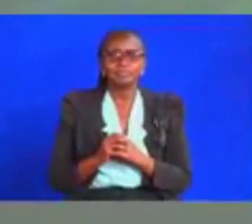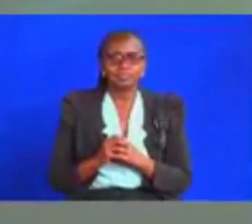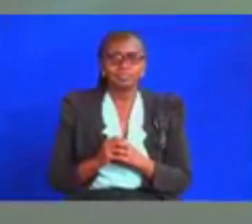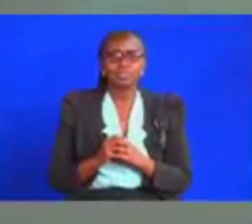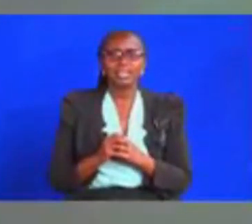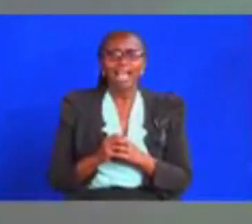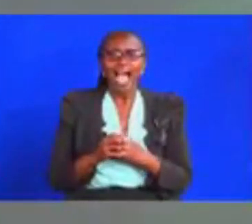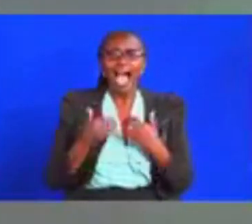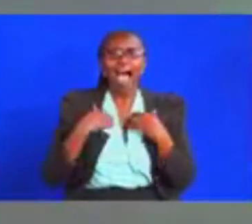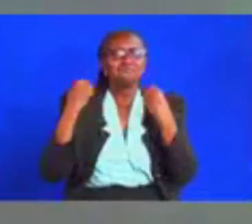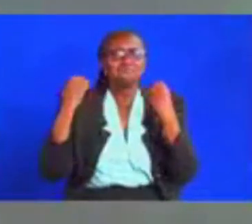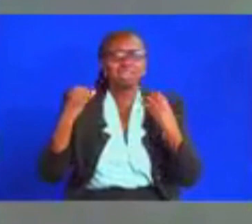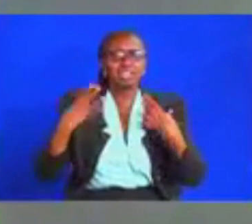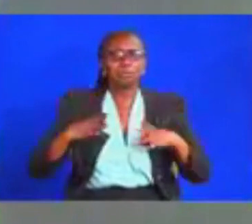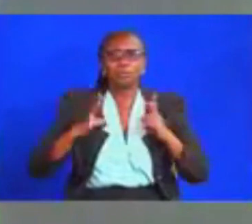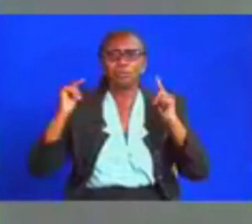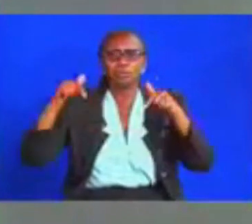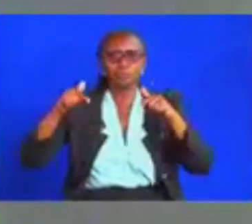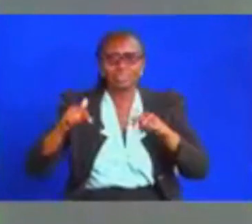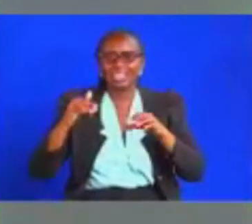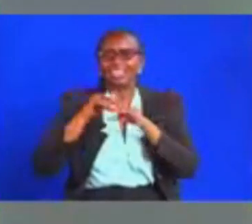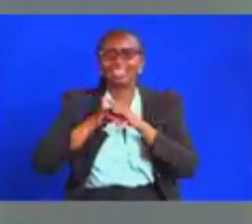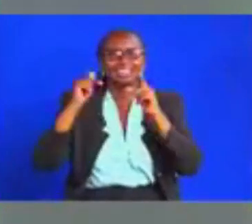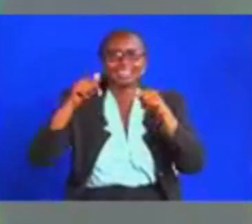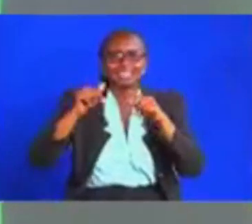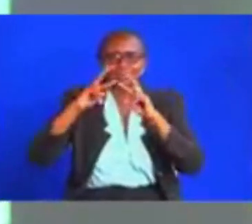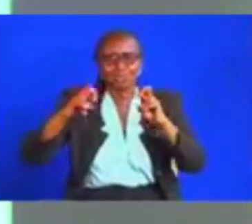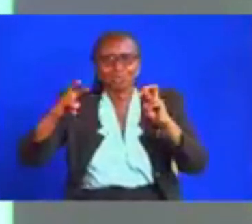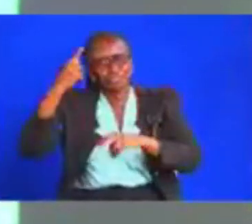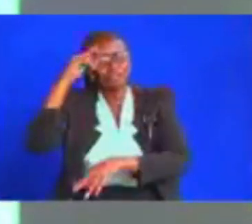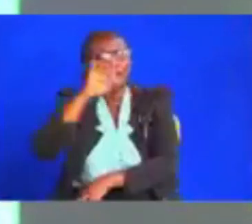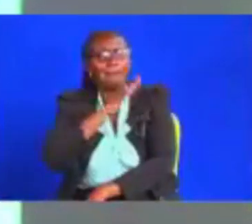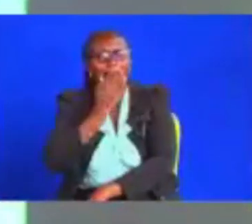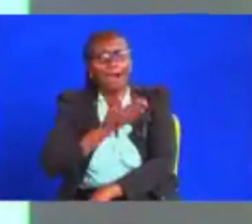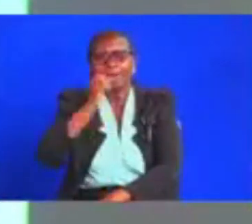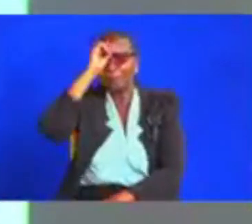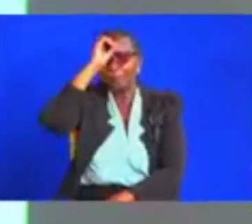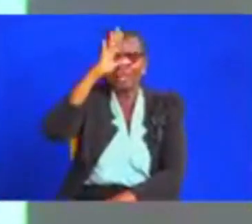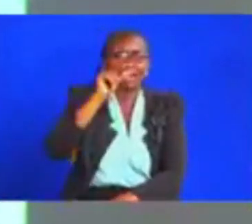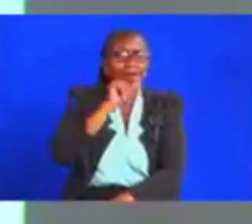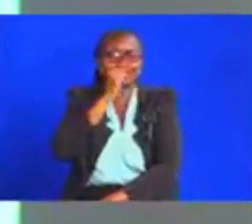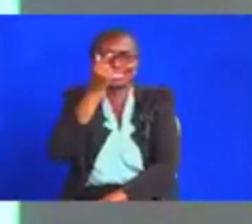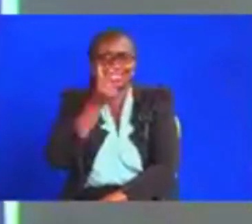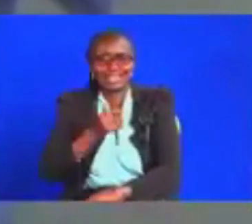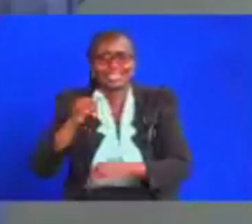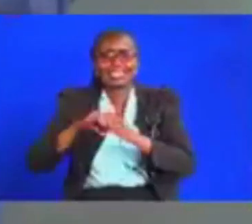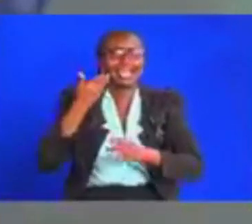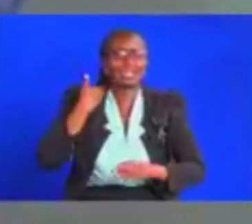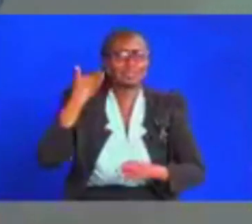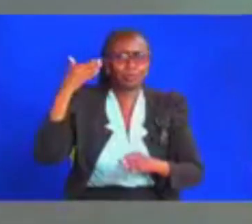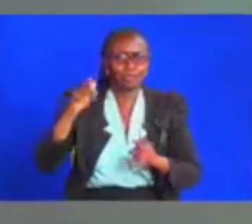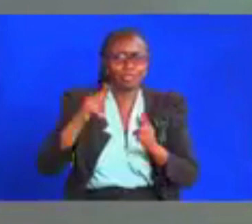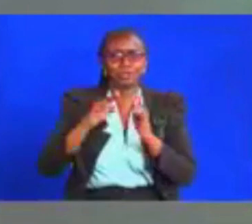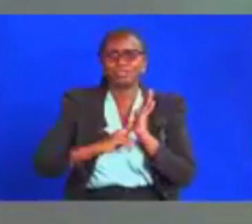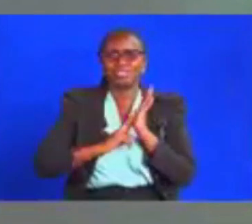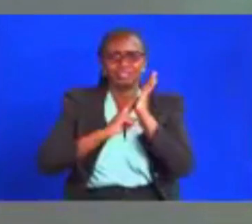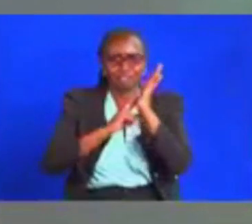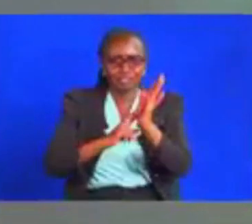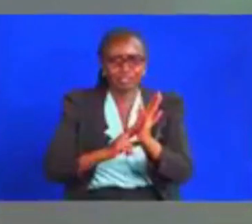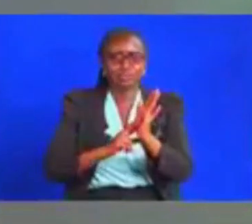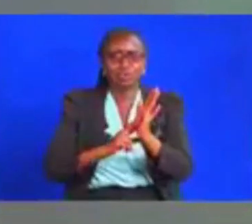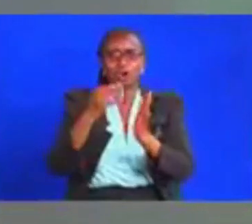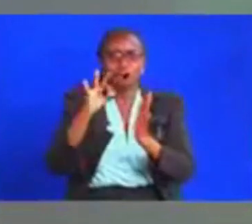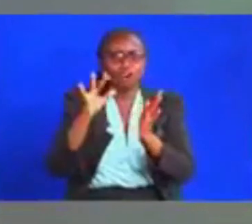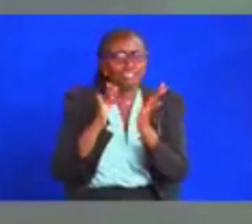There are many people today in search for power, miracles, grace, in isolation to the revelation of Jesus as